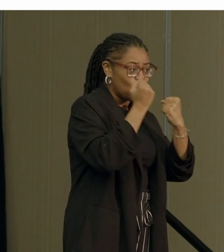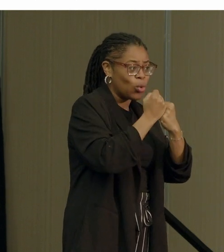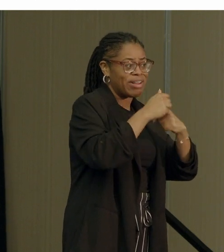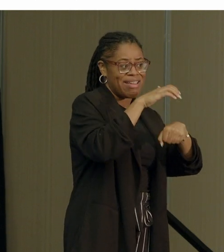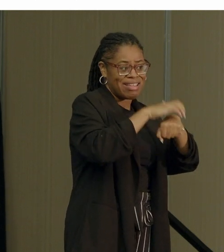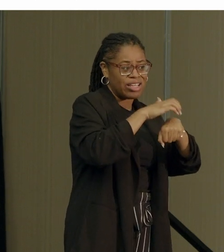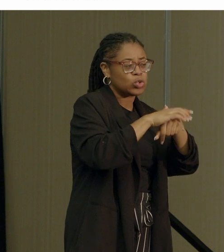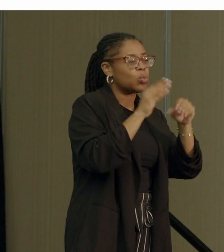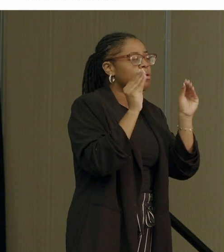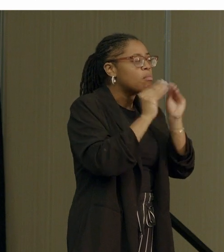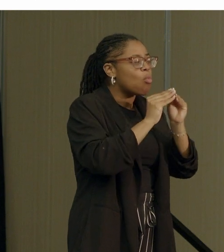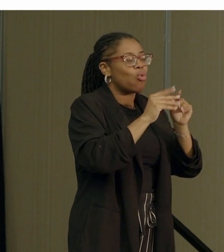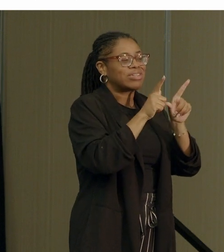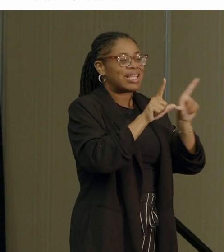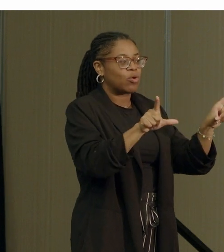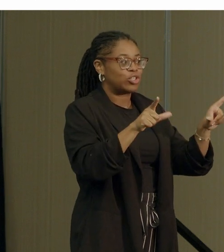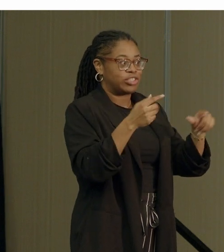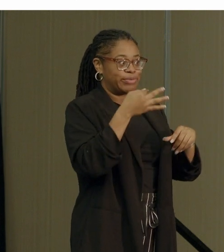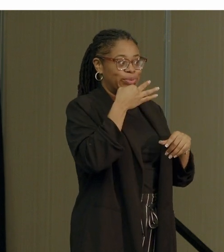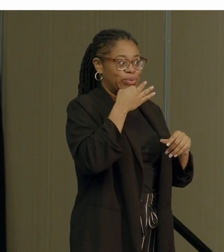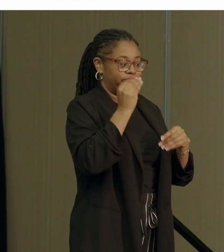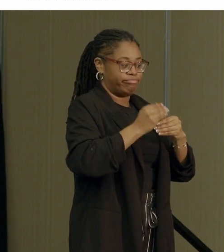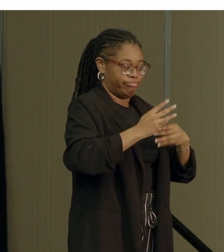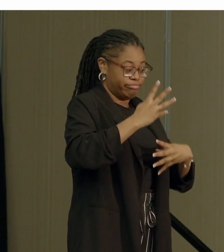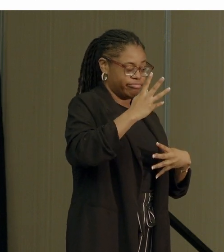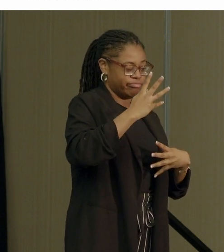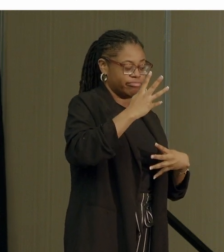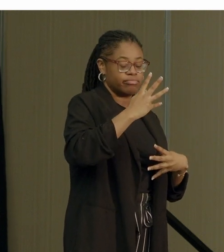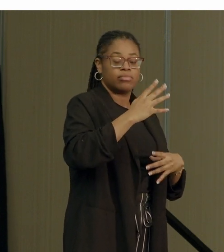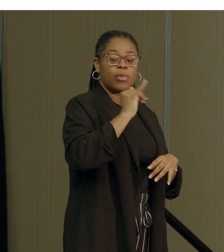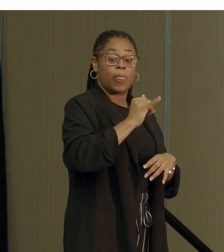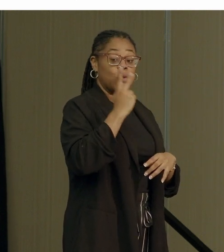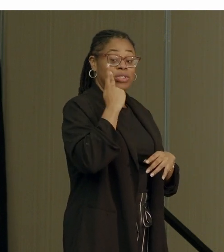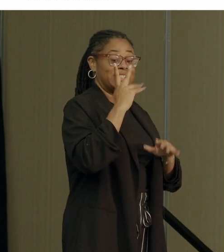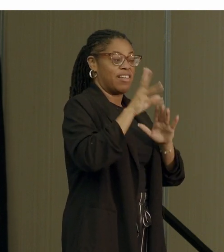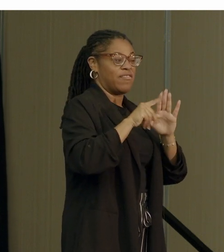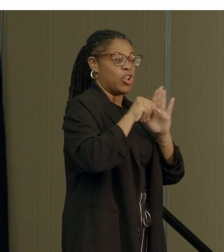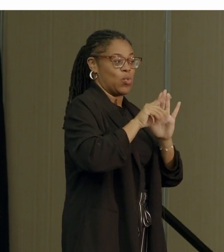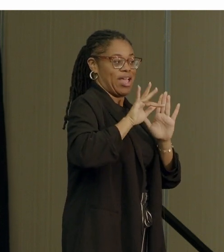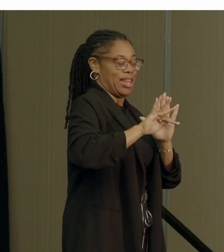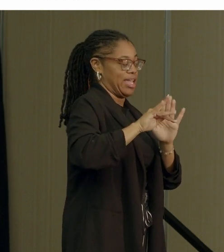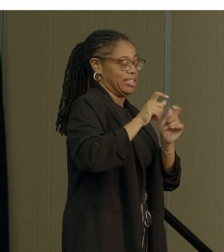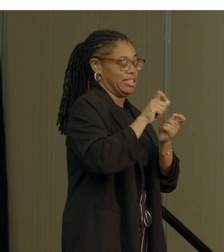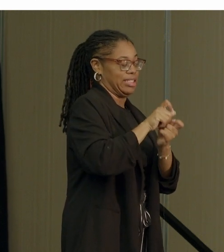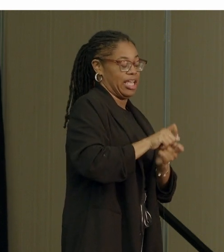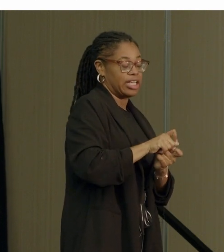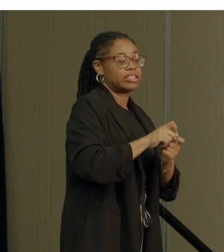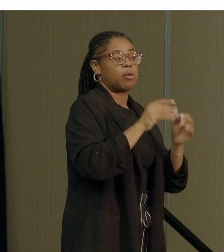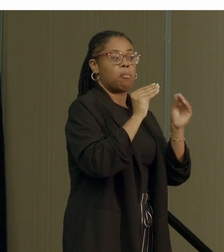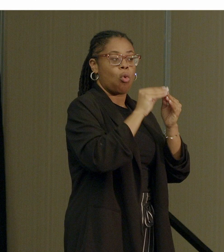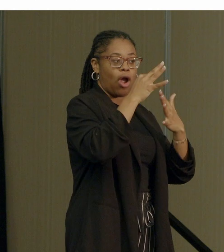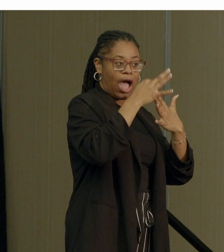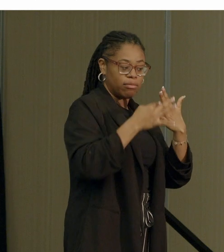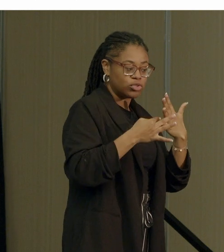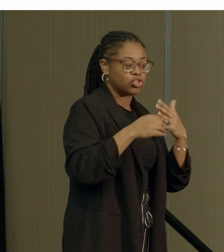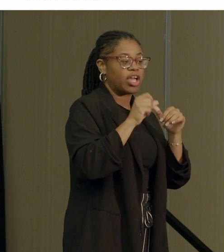English, with more languages coming soon. When you go into a video, you can click into the details, click into more options, and you can add